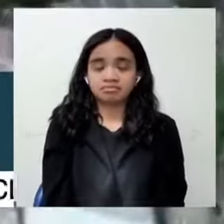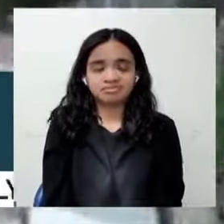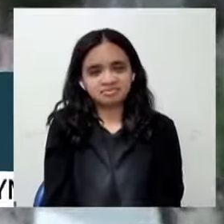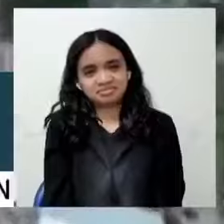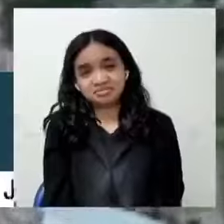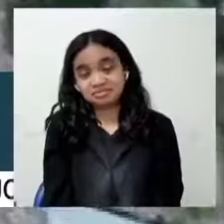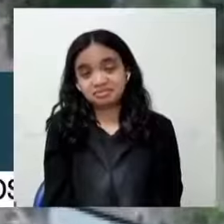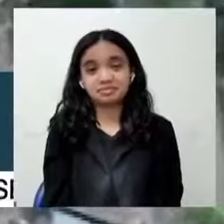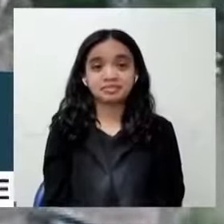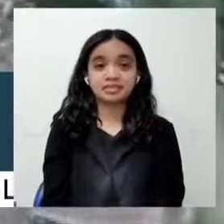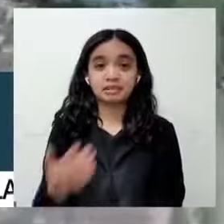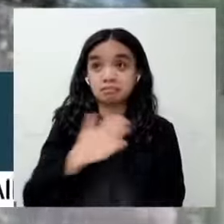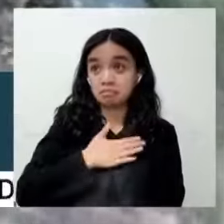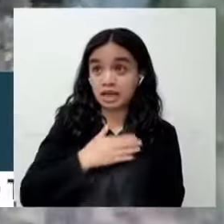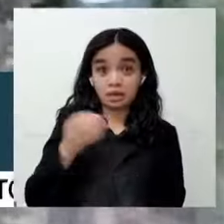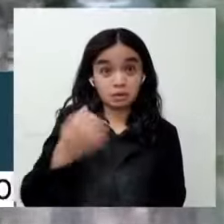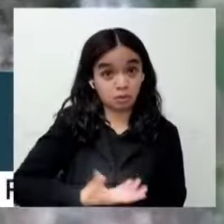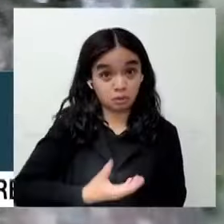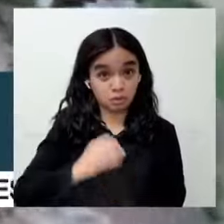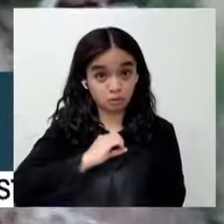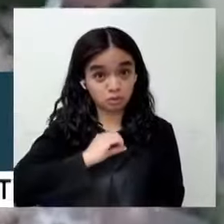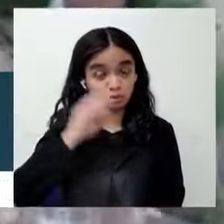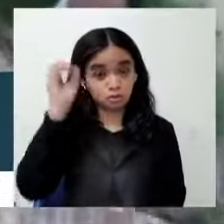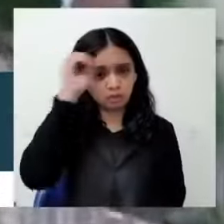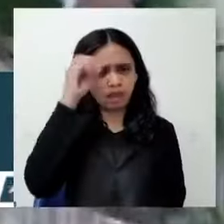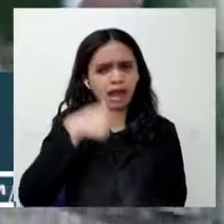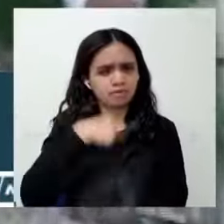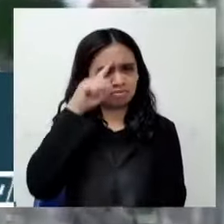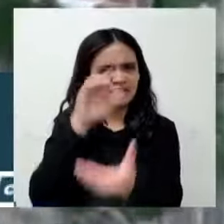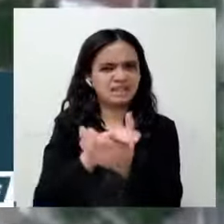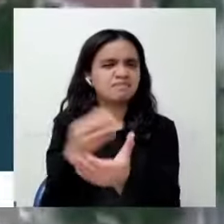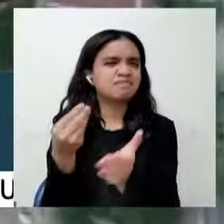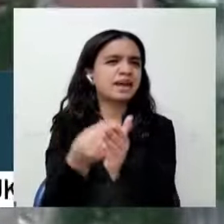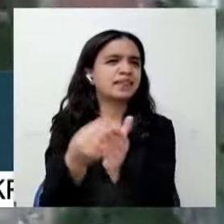In my own opinion, I believe money talks.